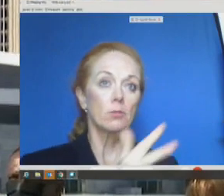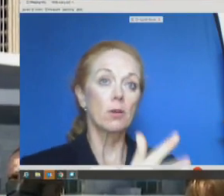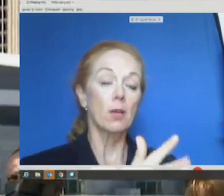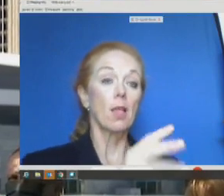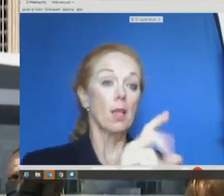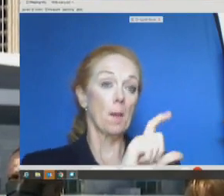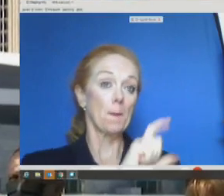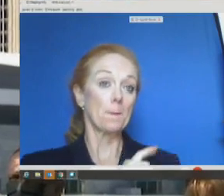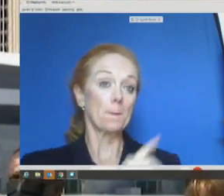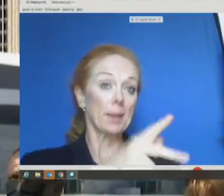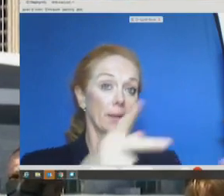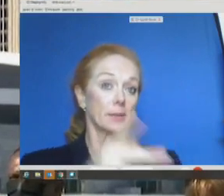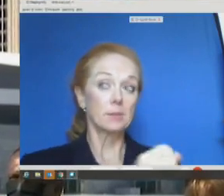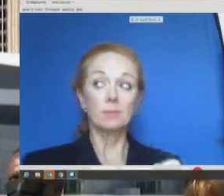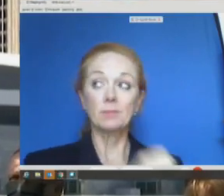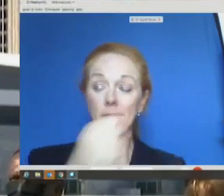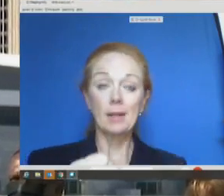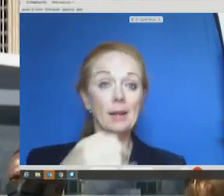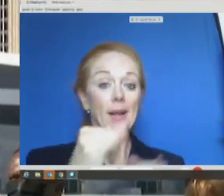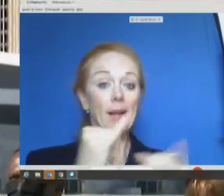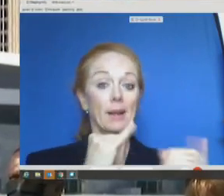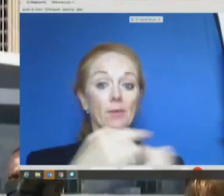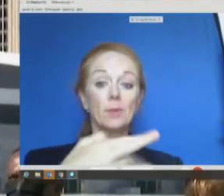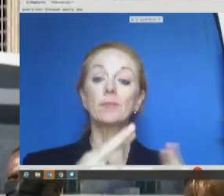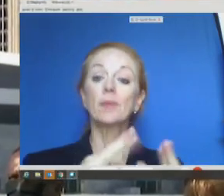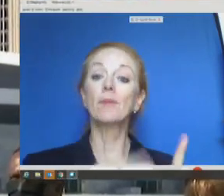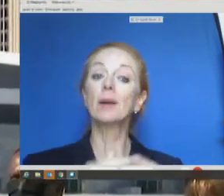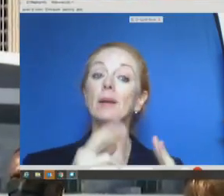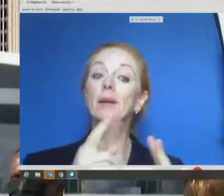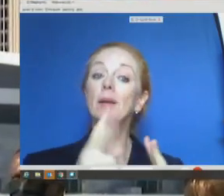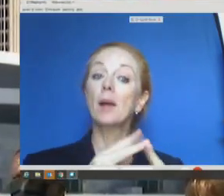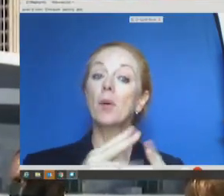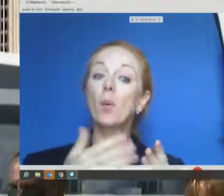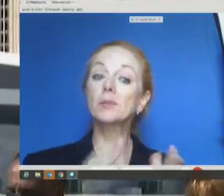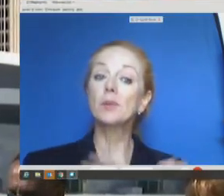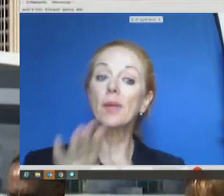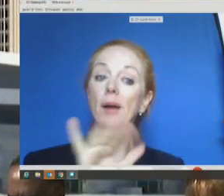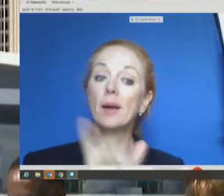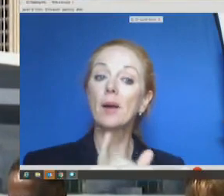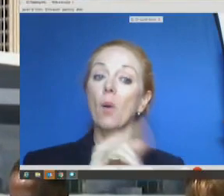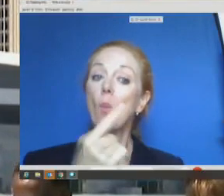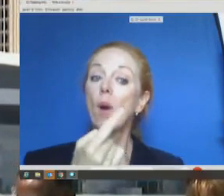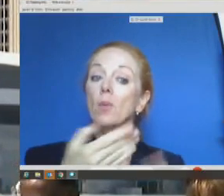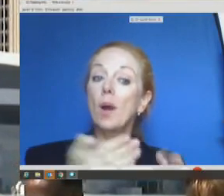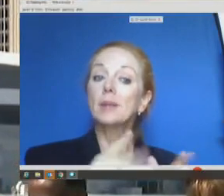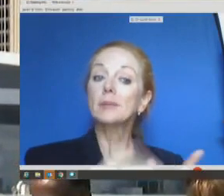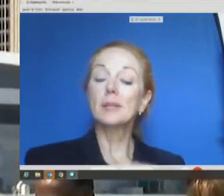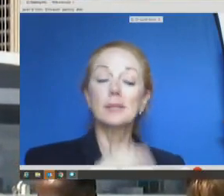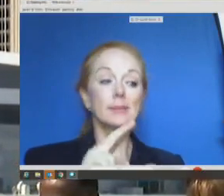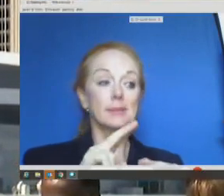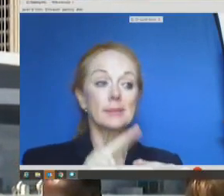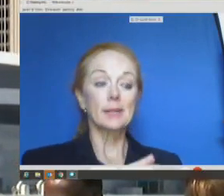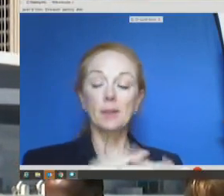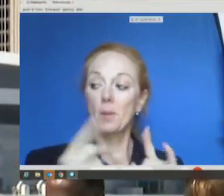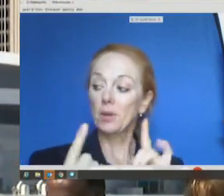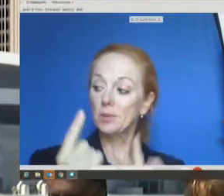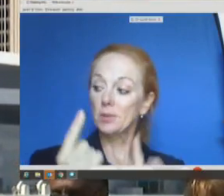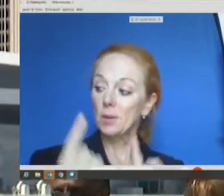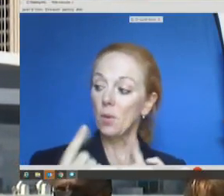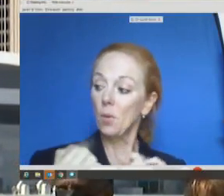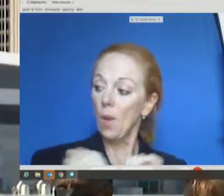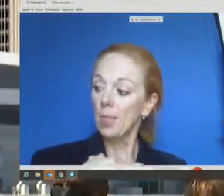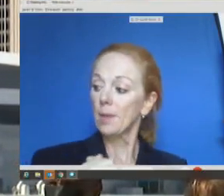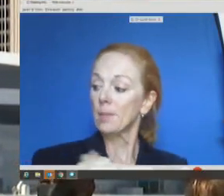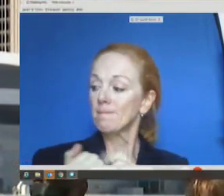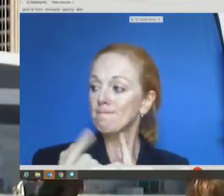and that's not just when we put someone in the interview room. That's continuous from the point that I take someone into custody, that I'm going